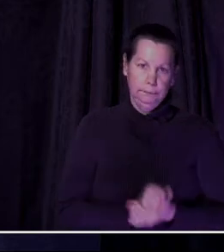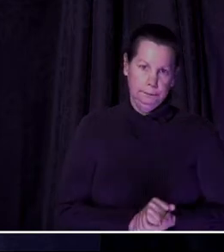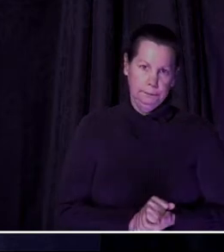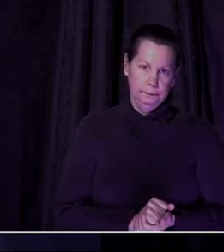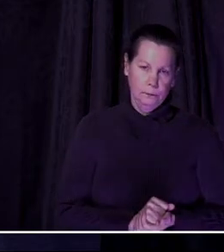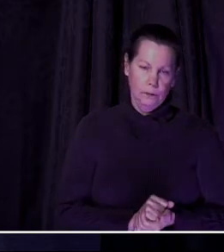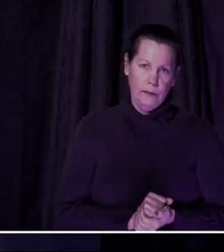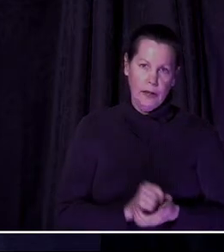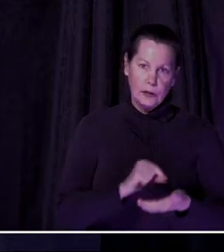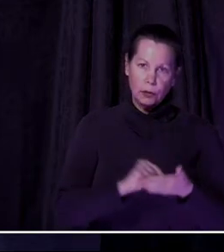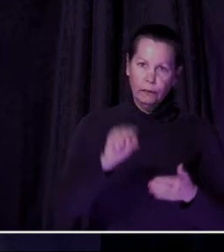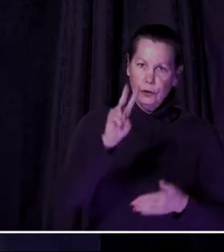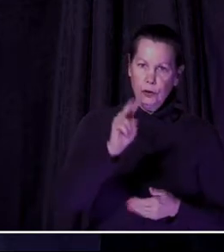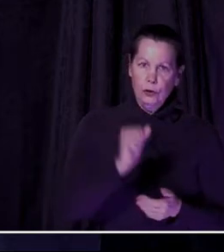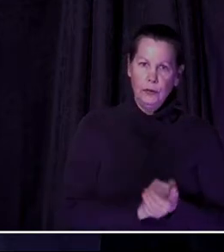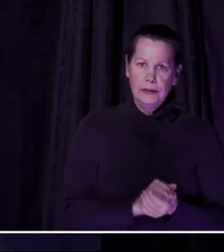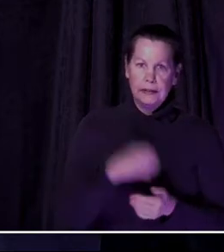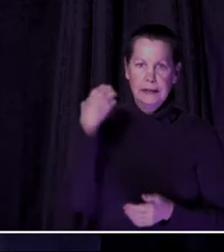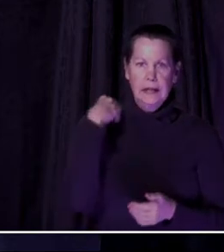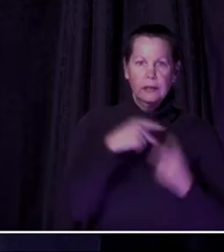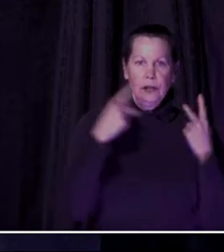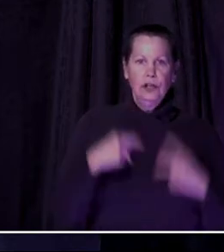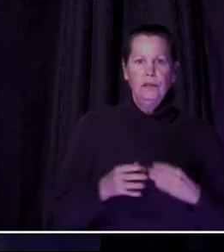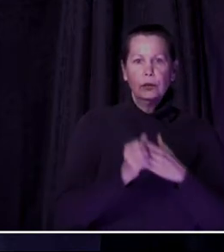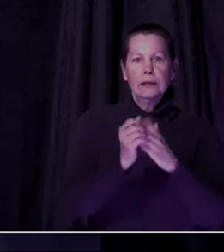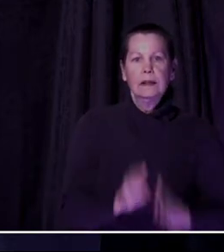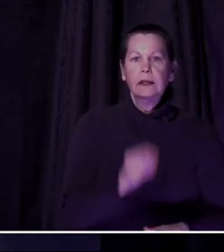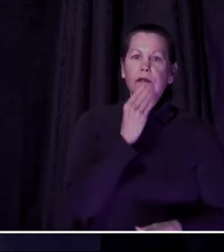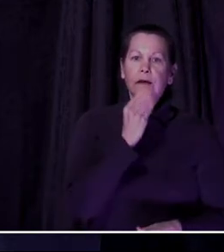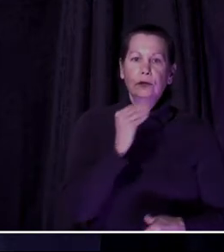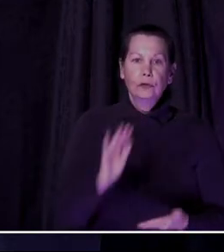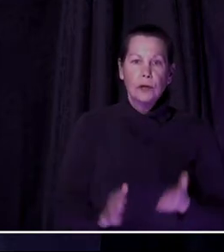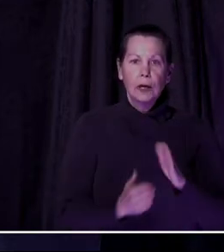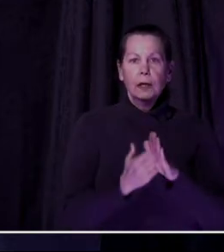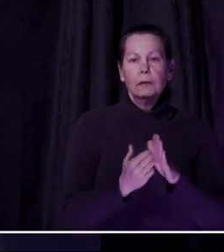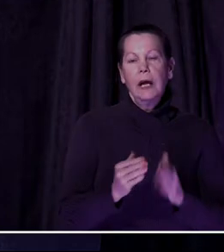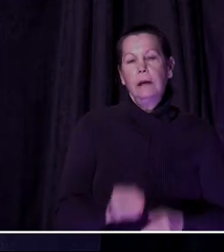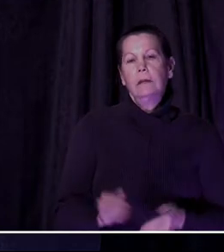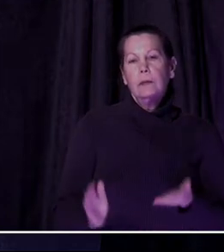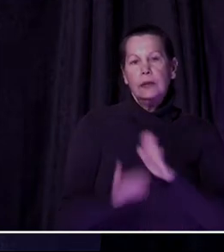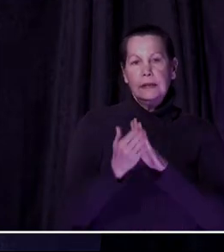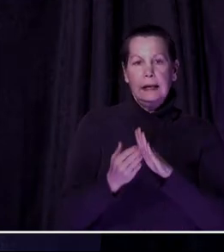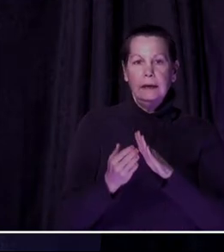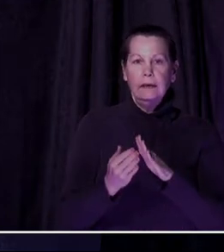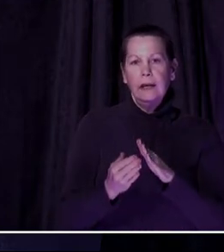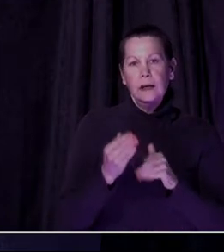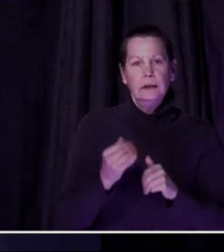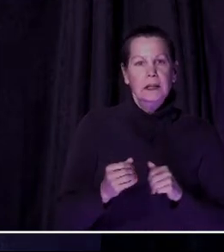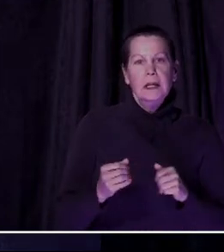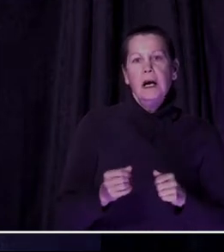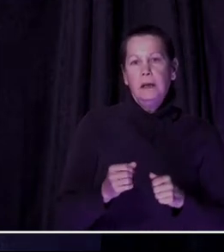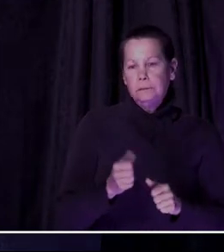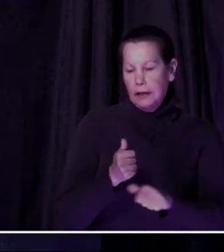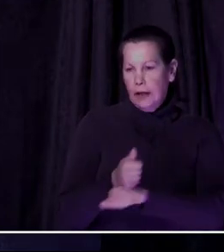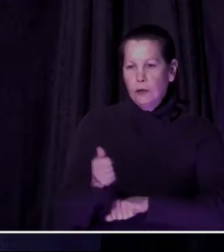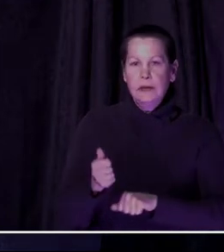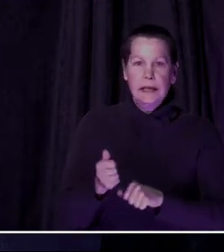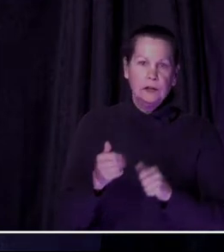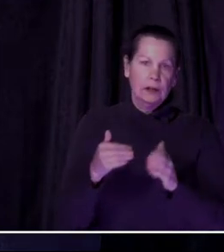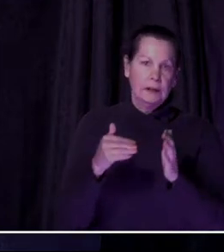Okay? Now in verse 2, the chief priests and the leaders of the Jews presented their case against Paul to Festus, and